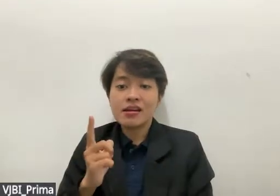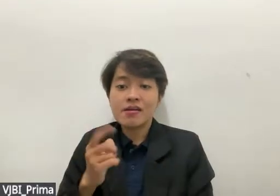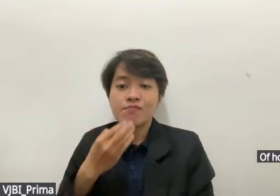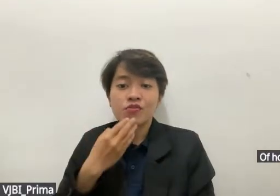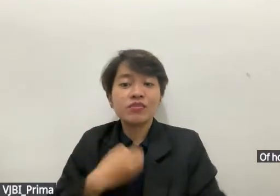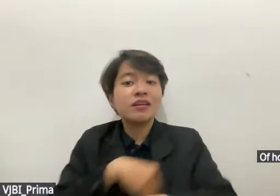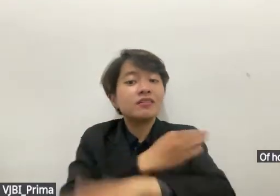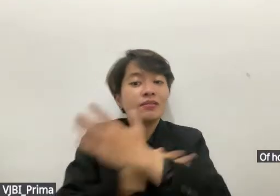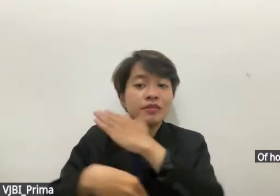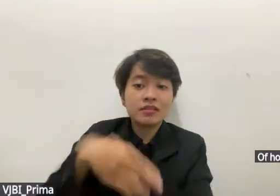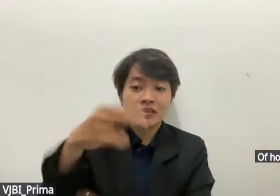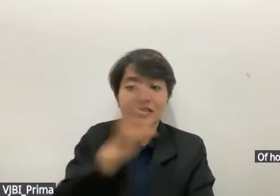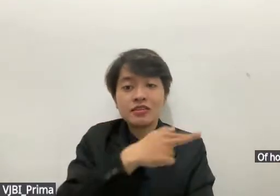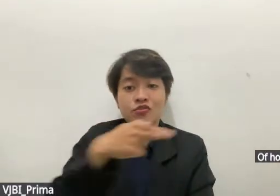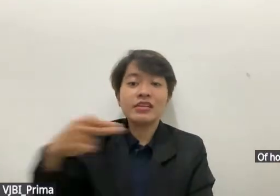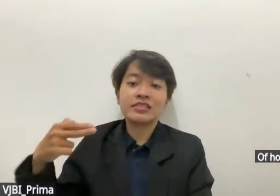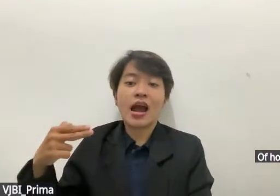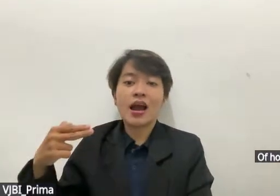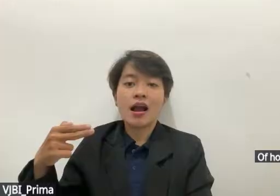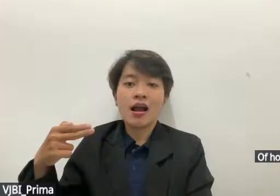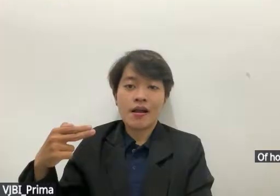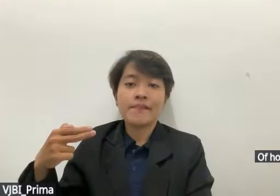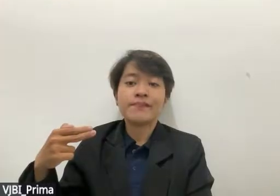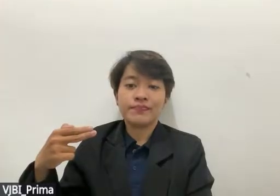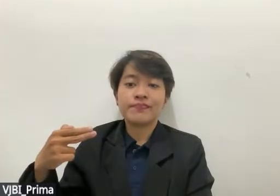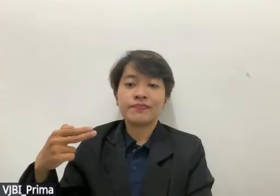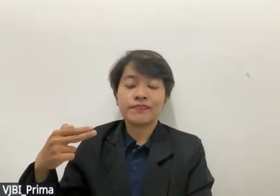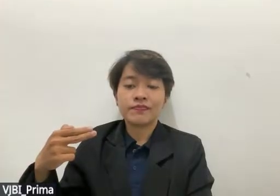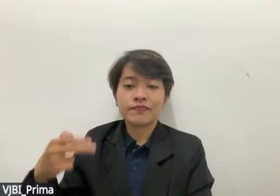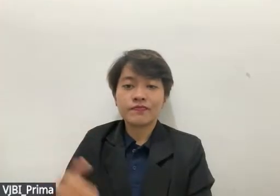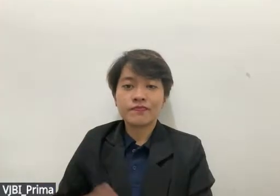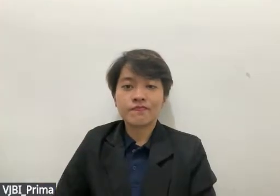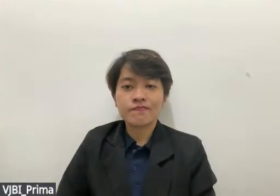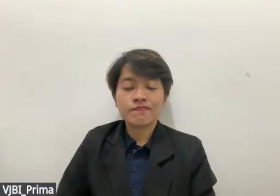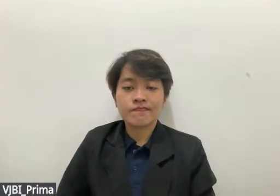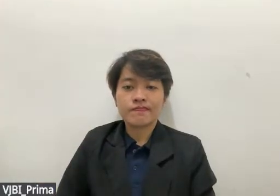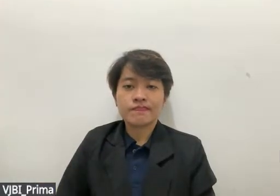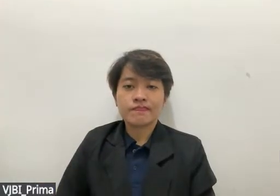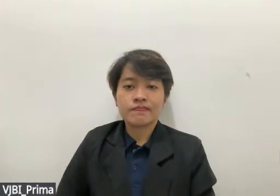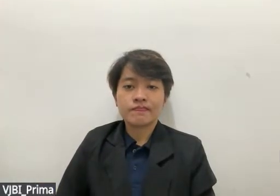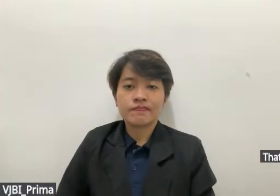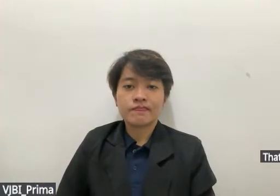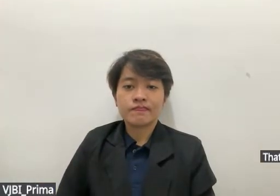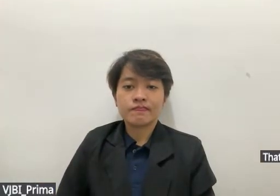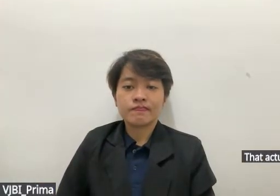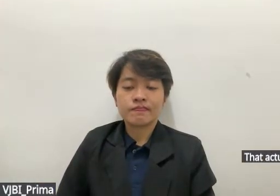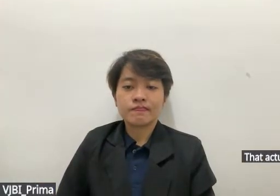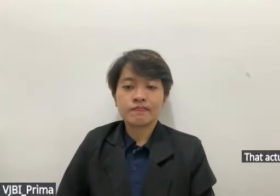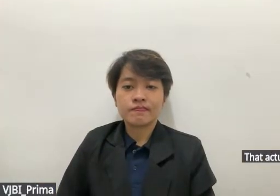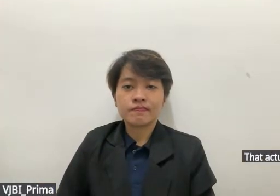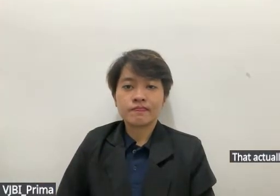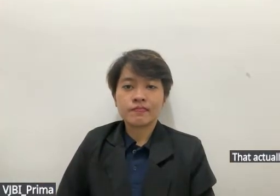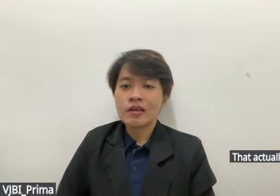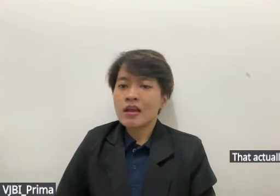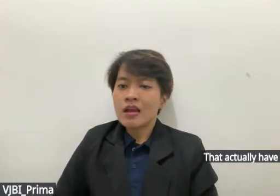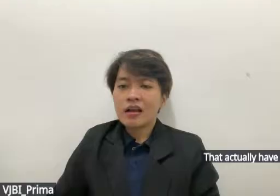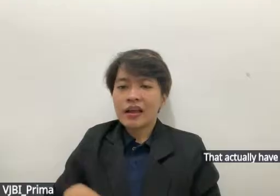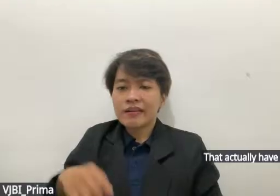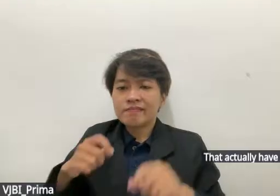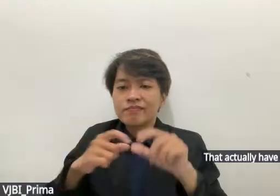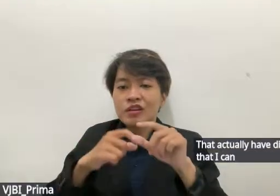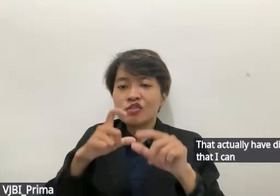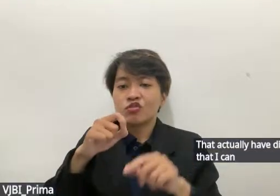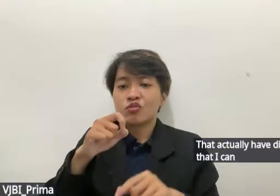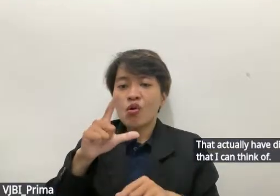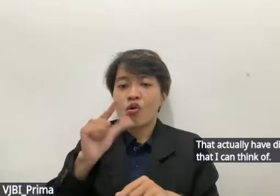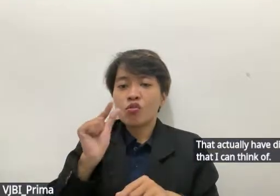Indonesia that actually have disabilities. So there are no short-term solutions that I can think